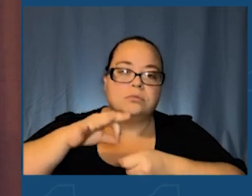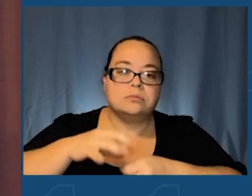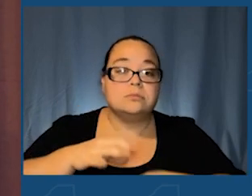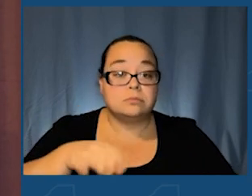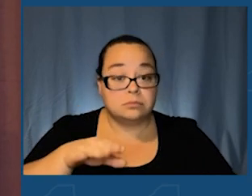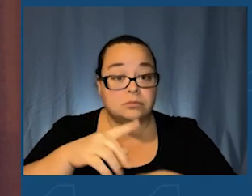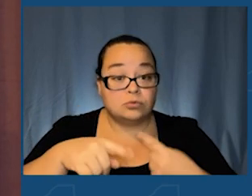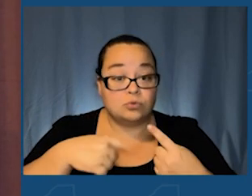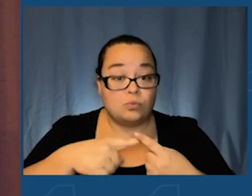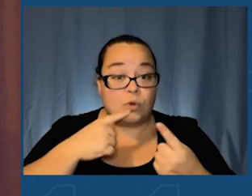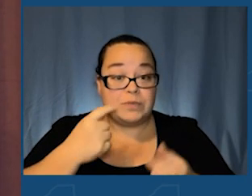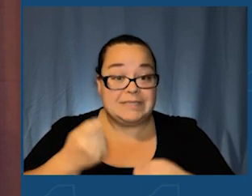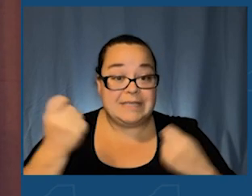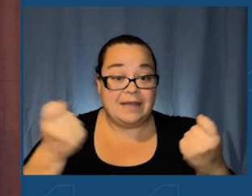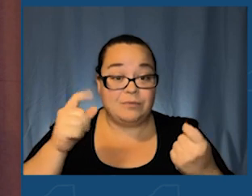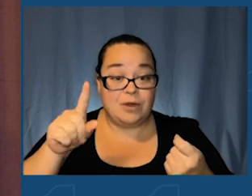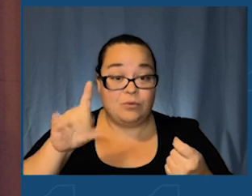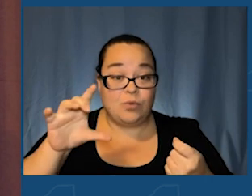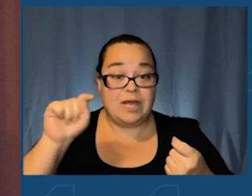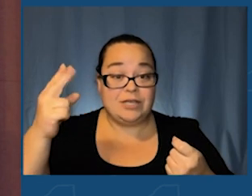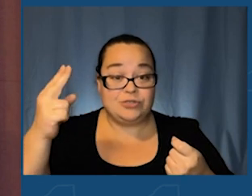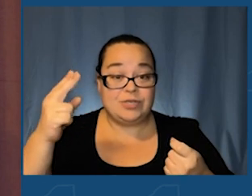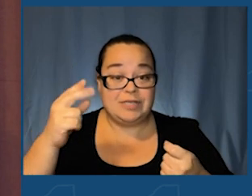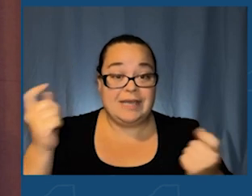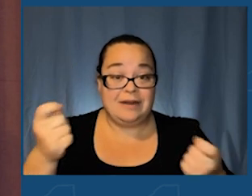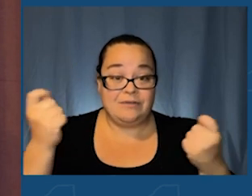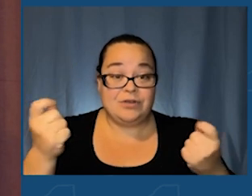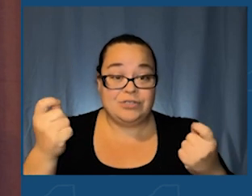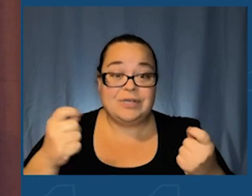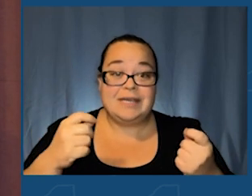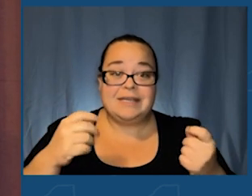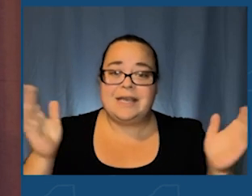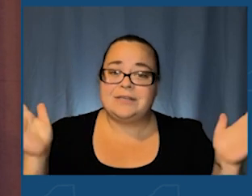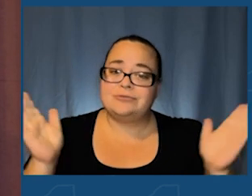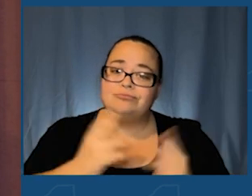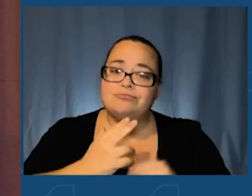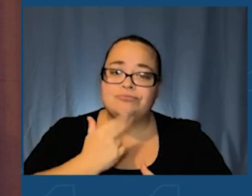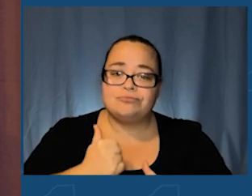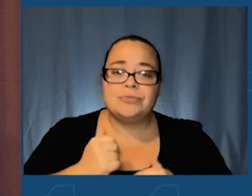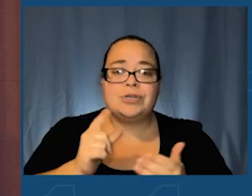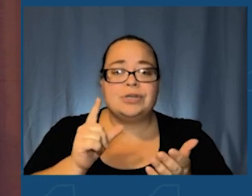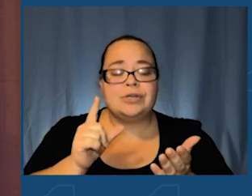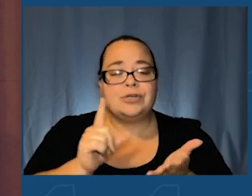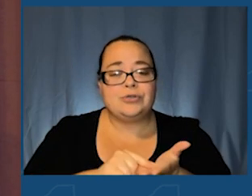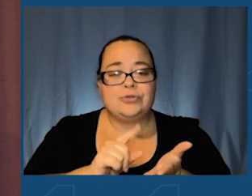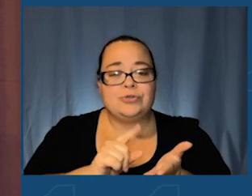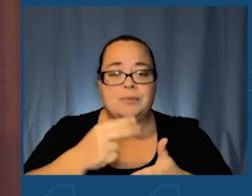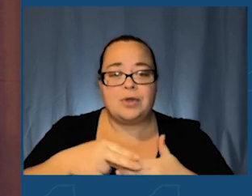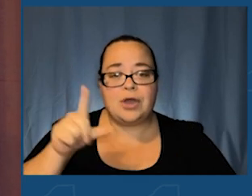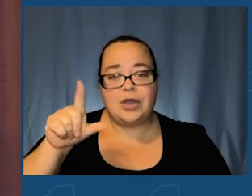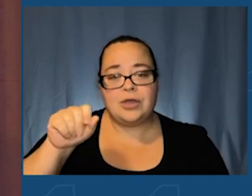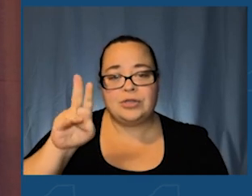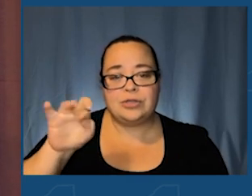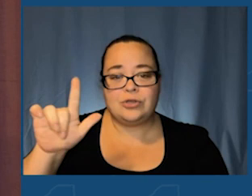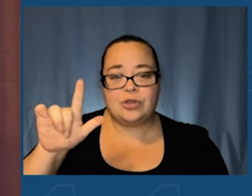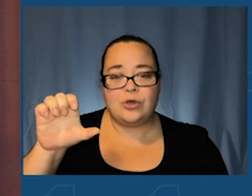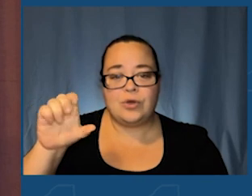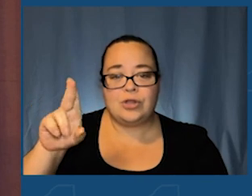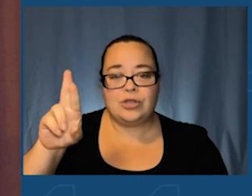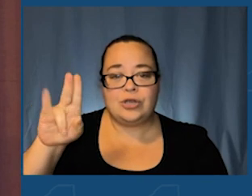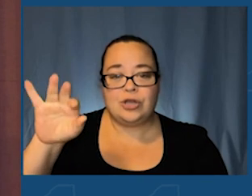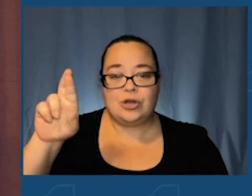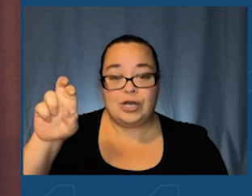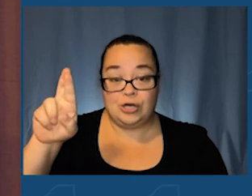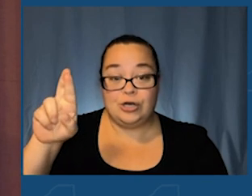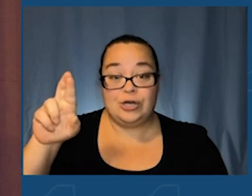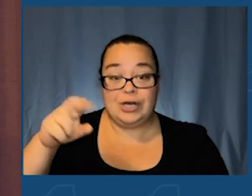anniversary of the right to vote here, there was a little newspaper called the Lowell Courier. Here I am reading the Lowell Courier